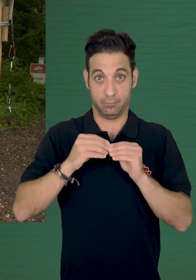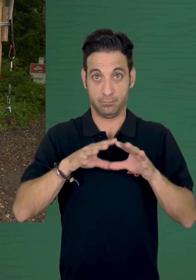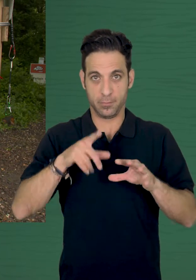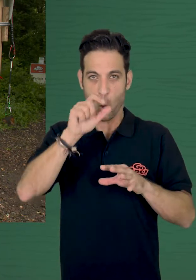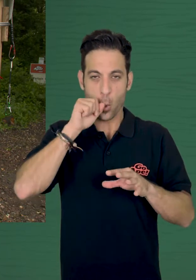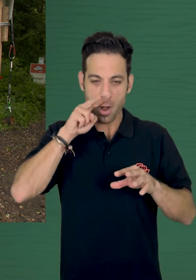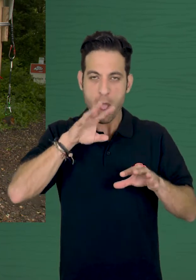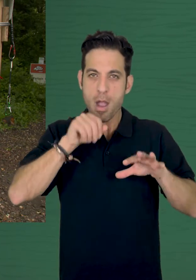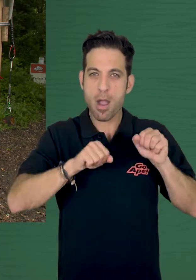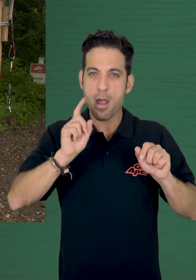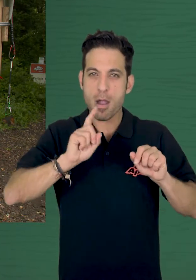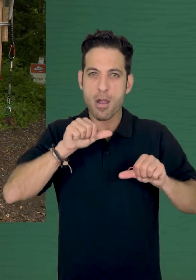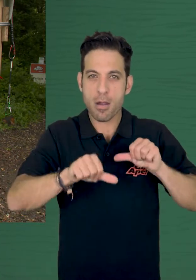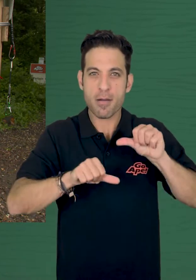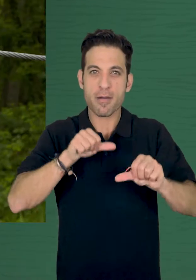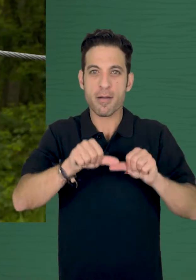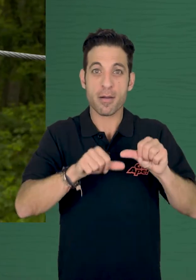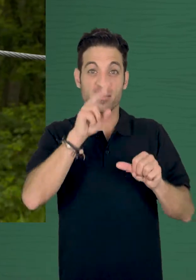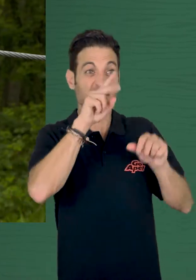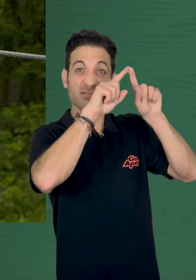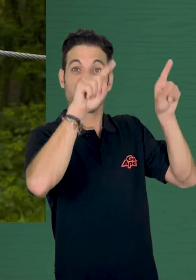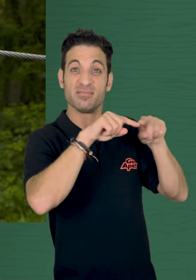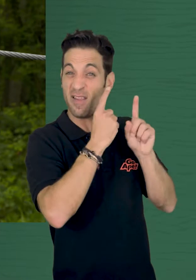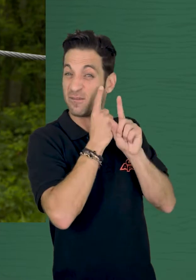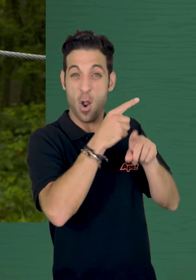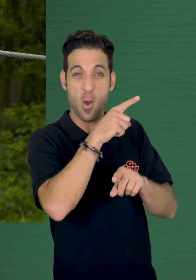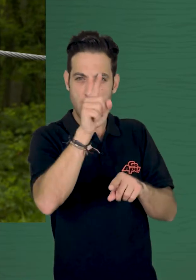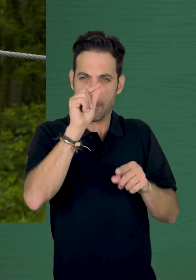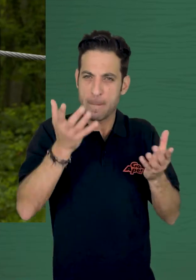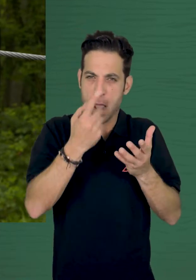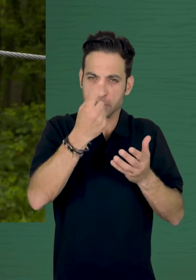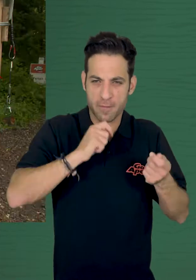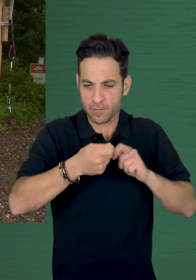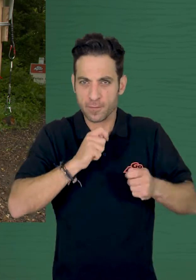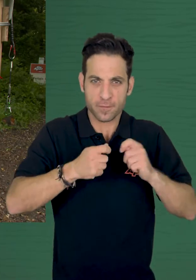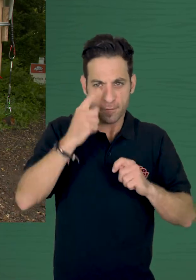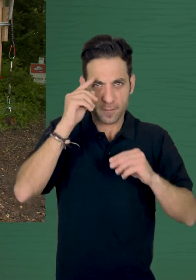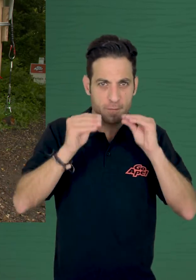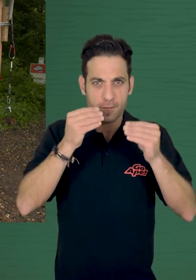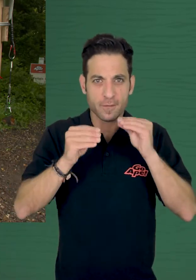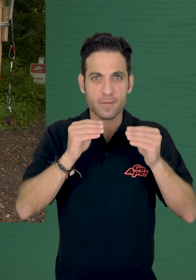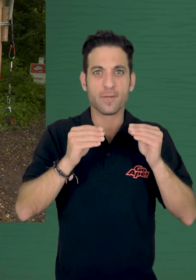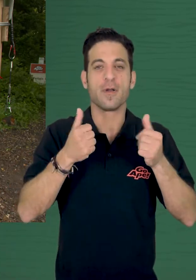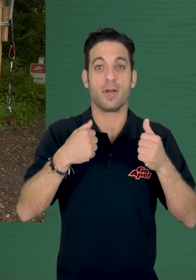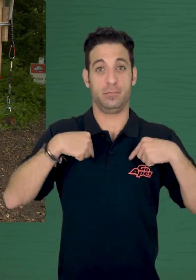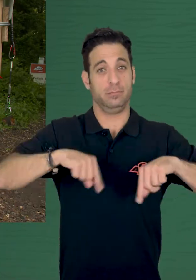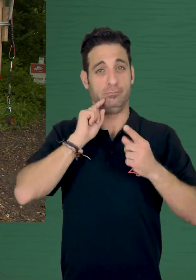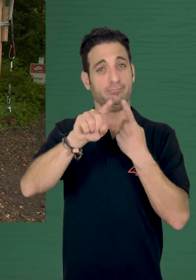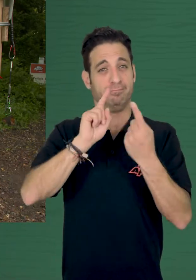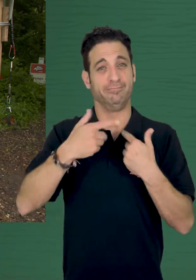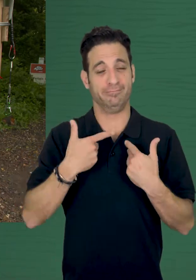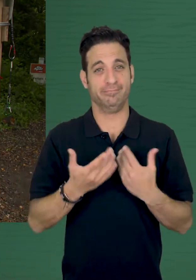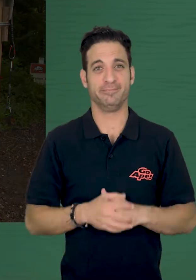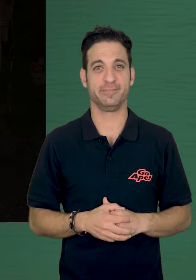to familiarise yourself with the process. Just follow the signs on the board, have a little play around for yourself, see if you can work it out. I'll be here to answer